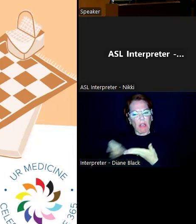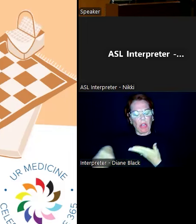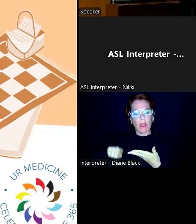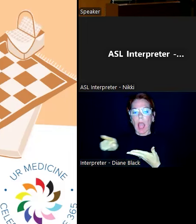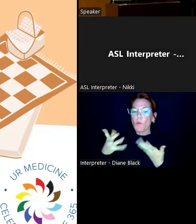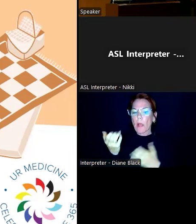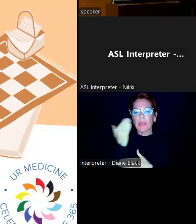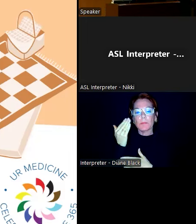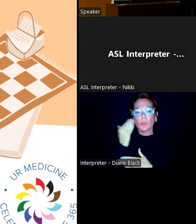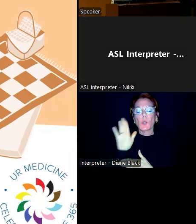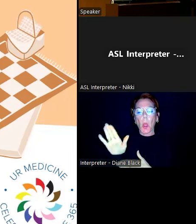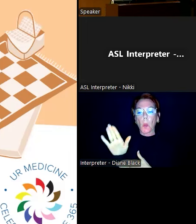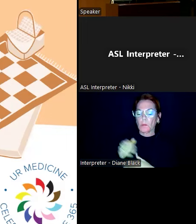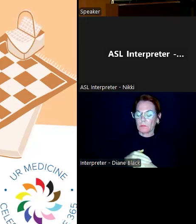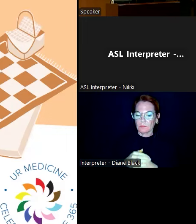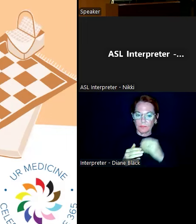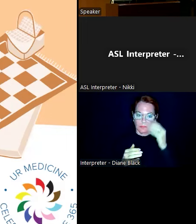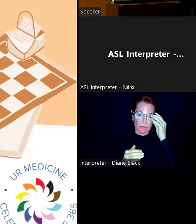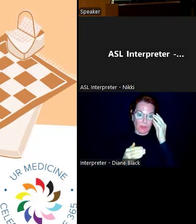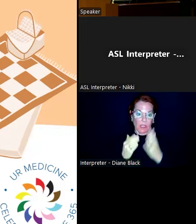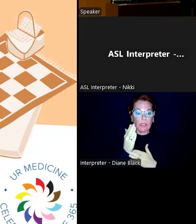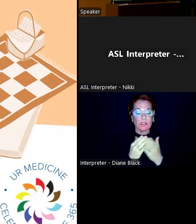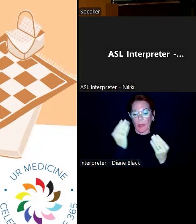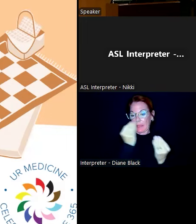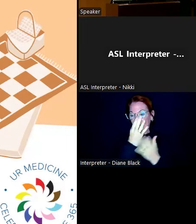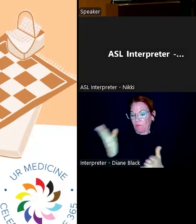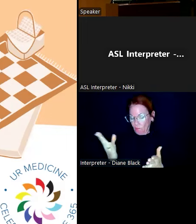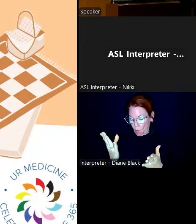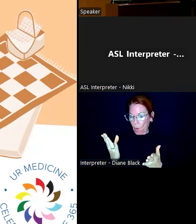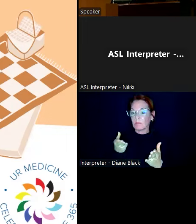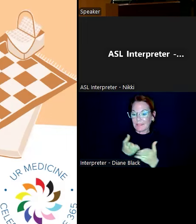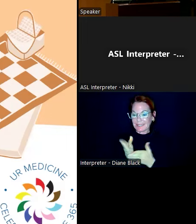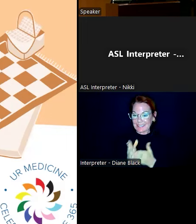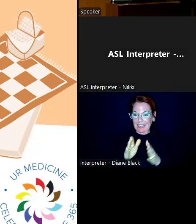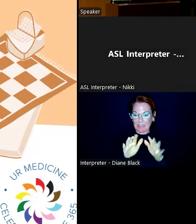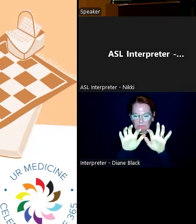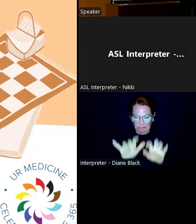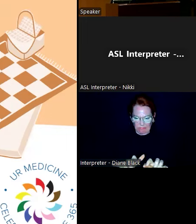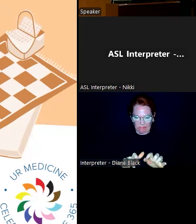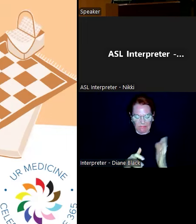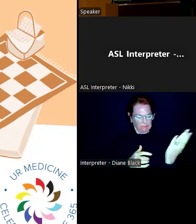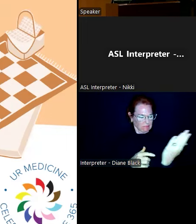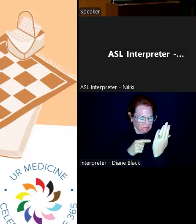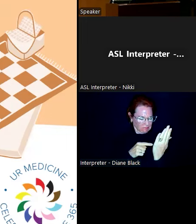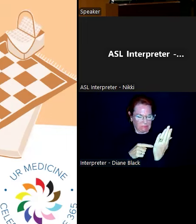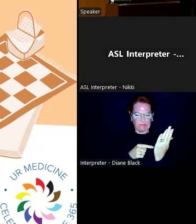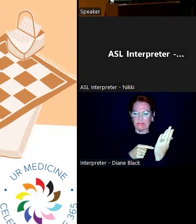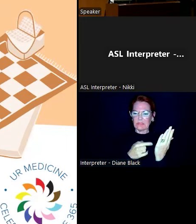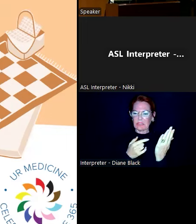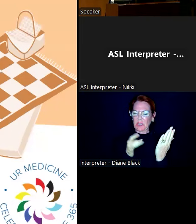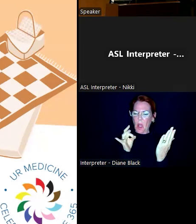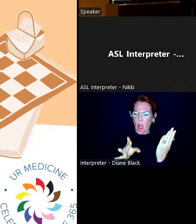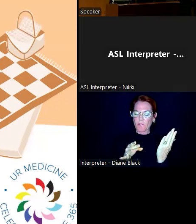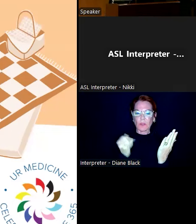more sense. And some of our informed consent is just written really awful. Like if you go to plastic surgery or